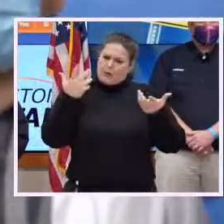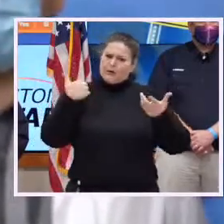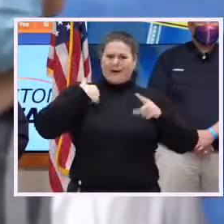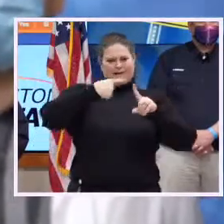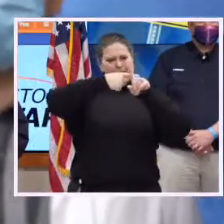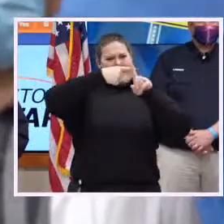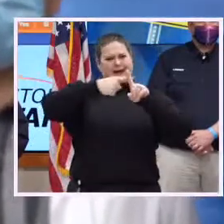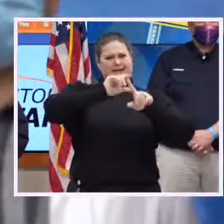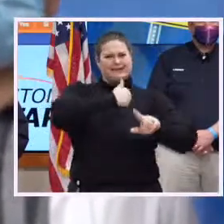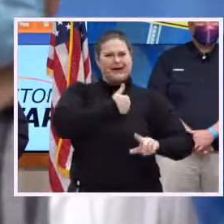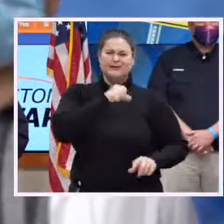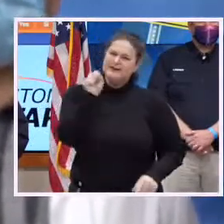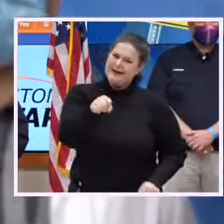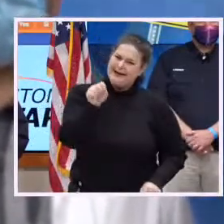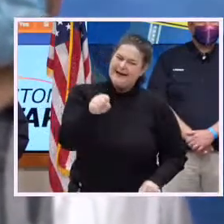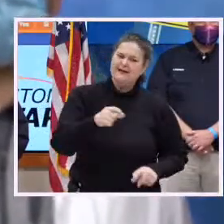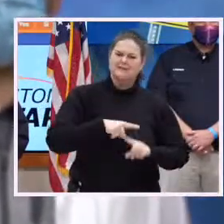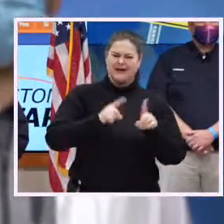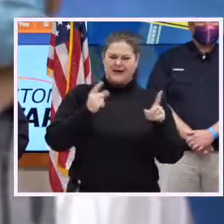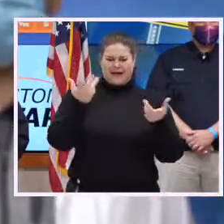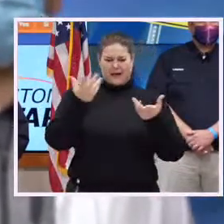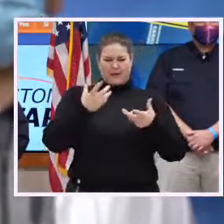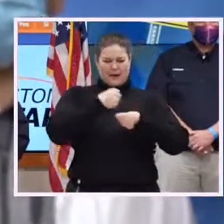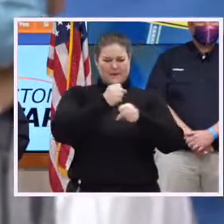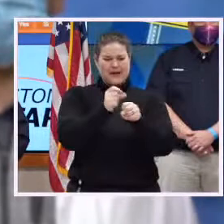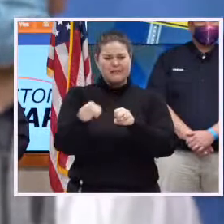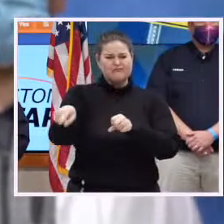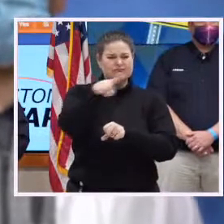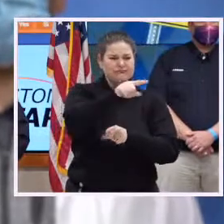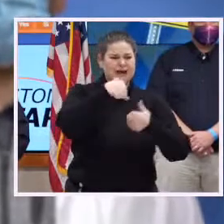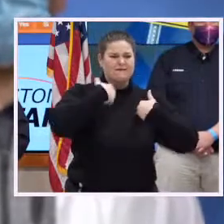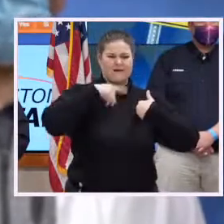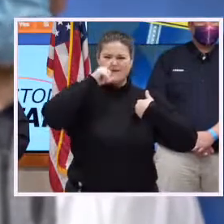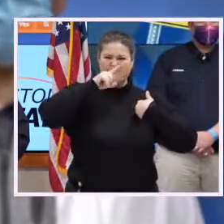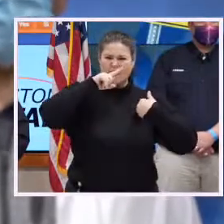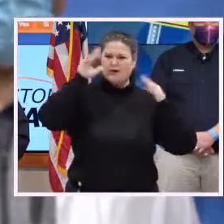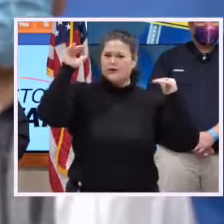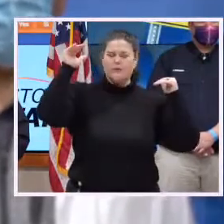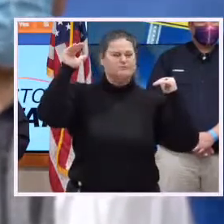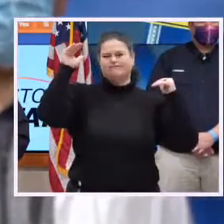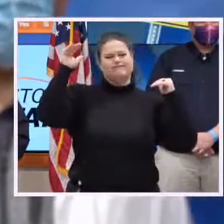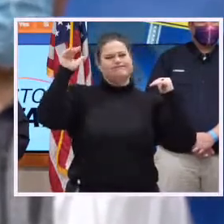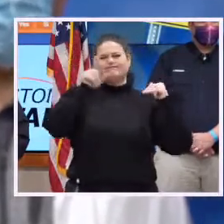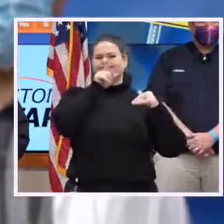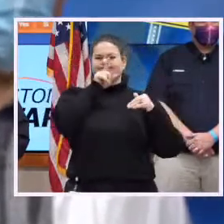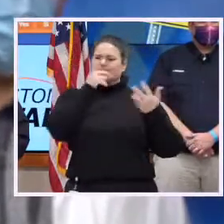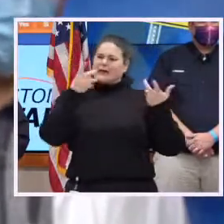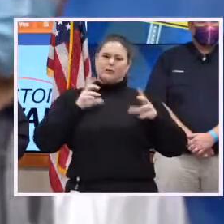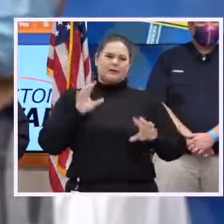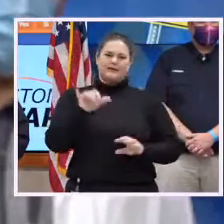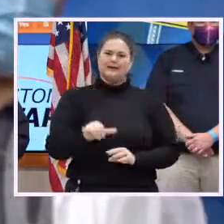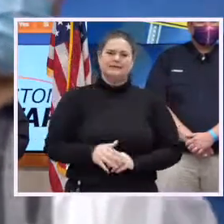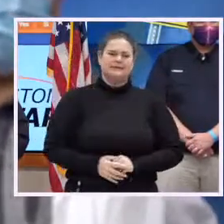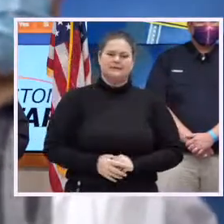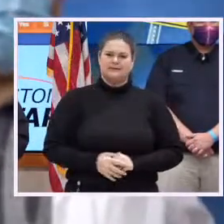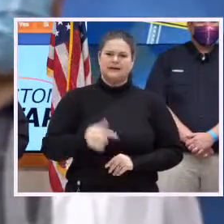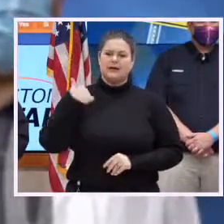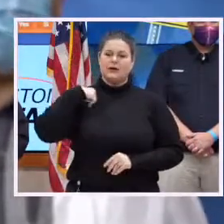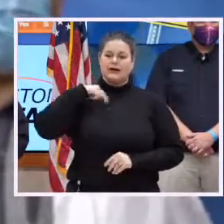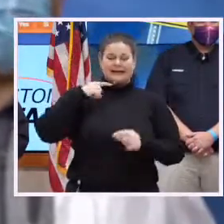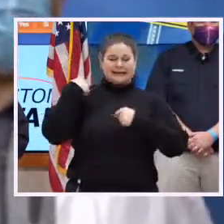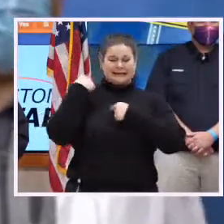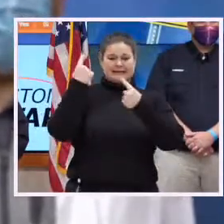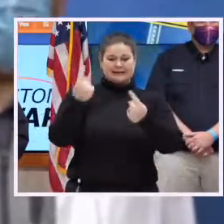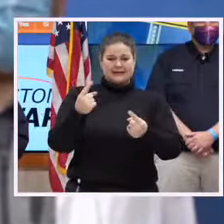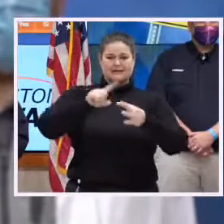optimism, but because I don't want to create false hopes. Every night since this started, we've seen less generation,